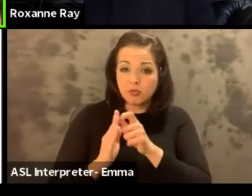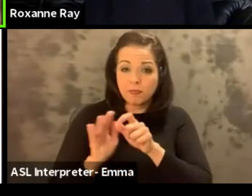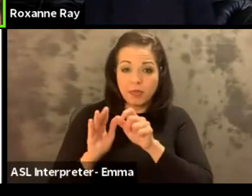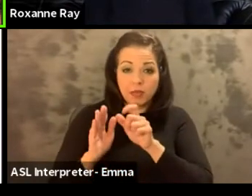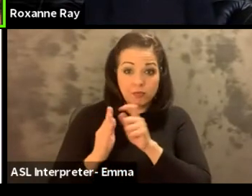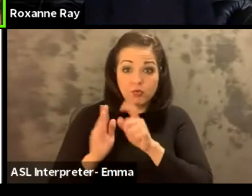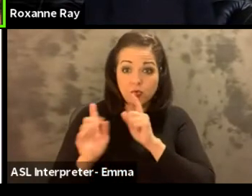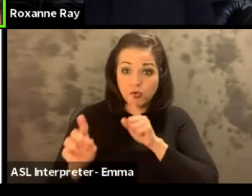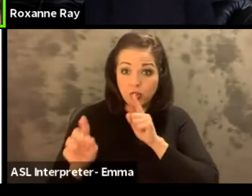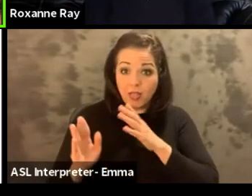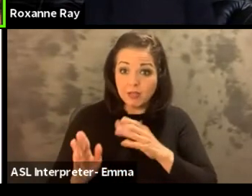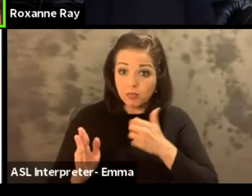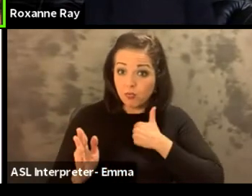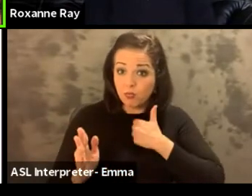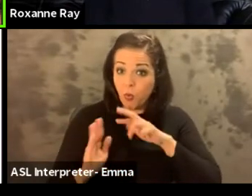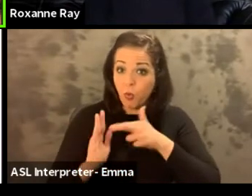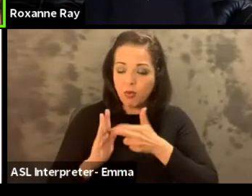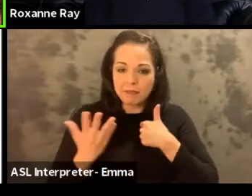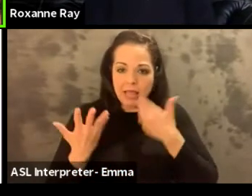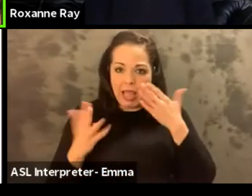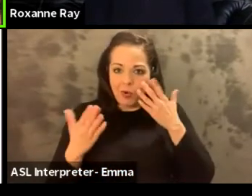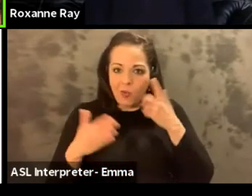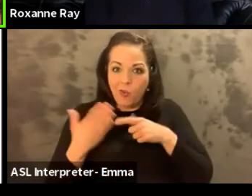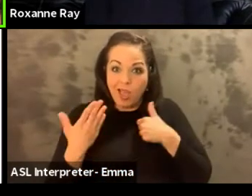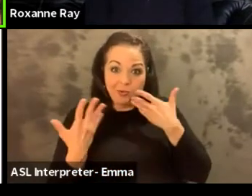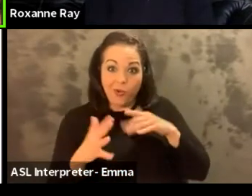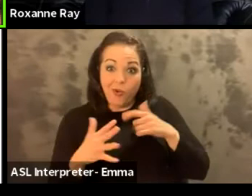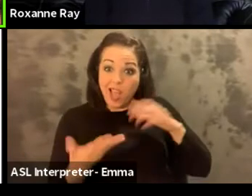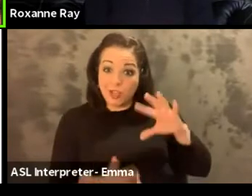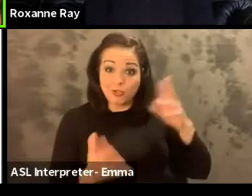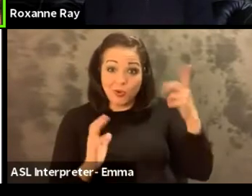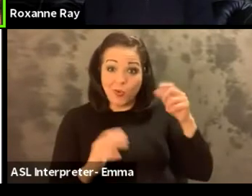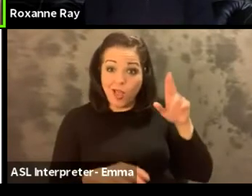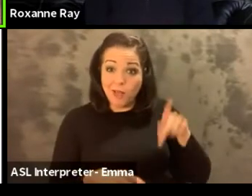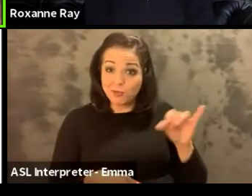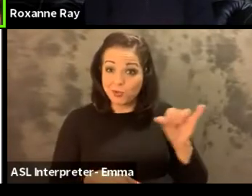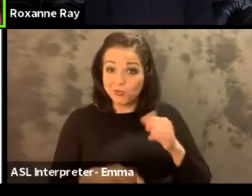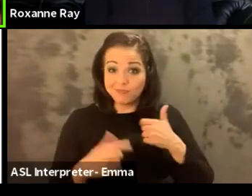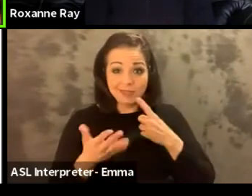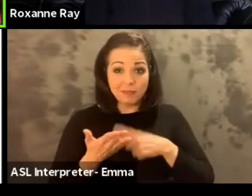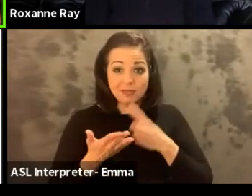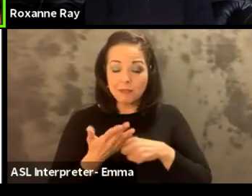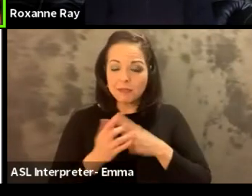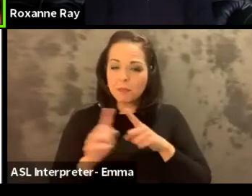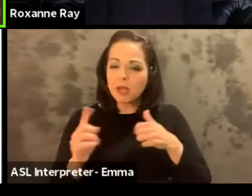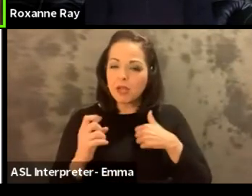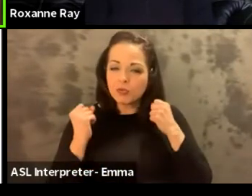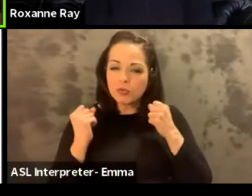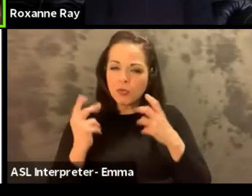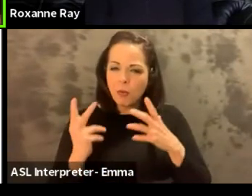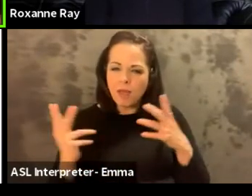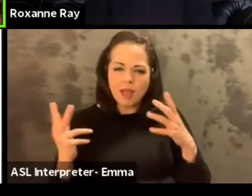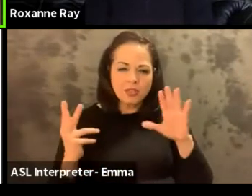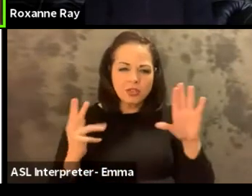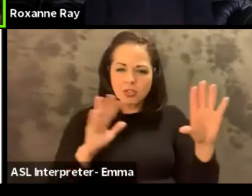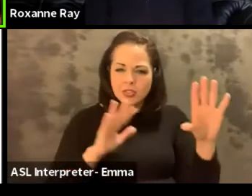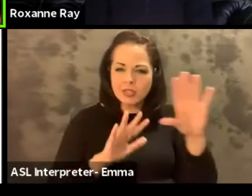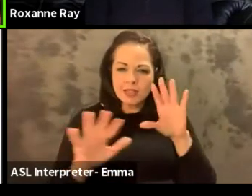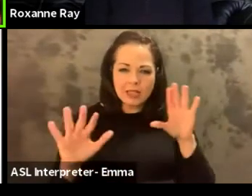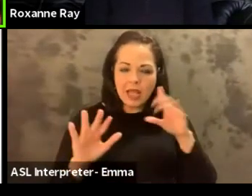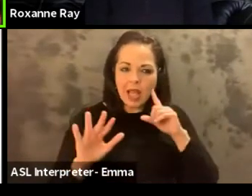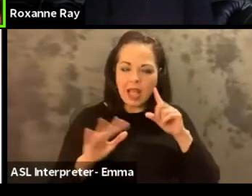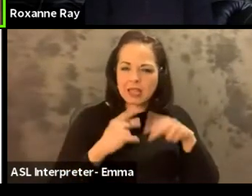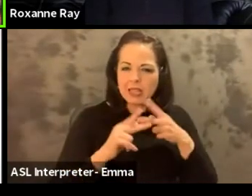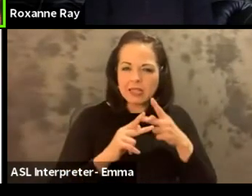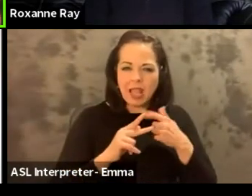I don't know what I don't know. I do screw up, and there's only so much that I can get from that kind of